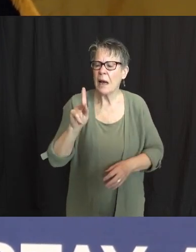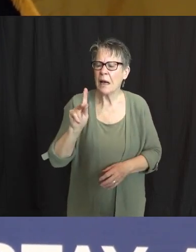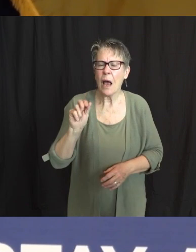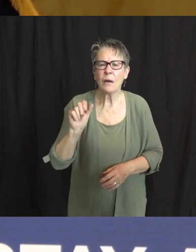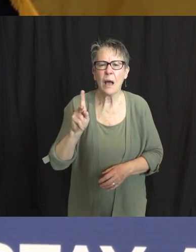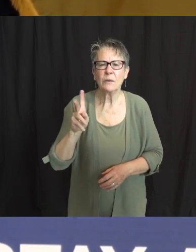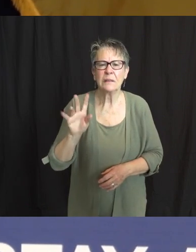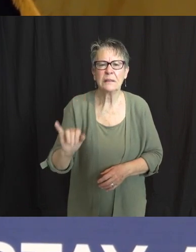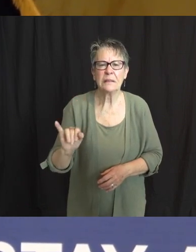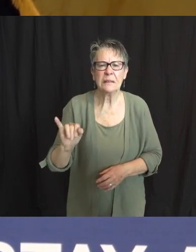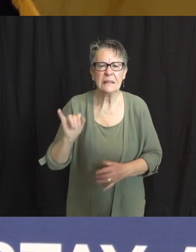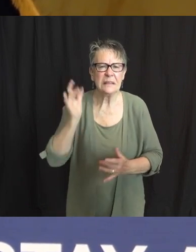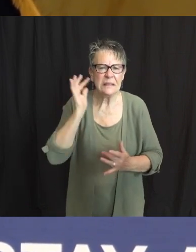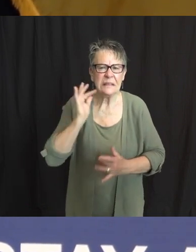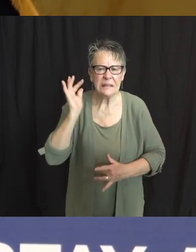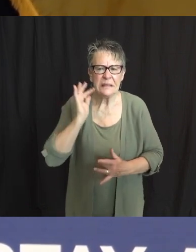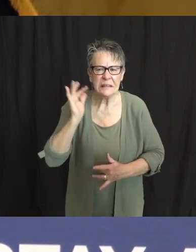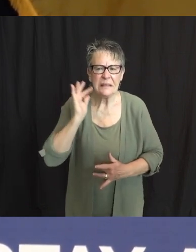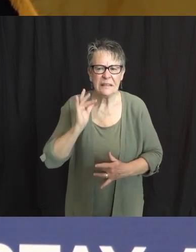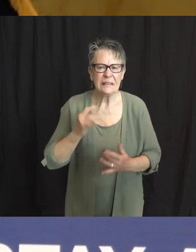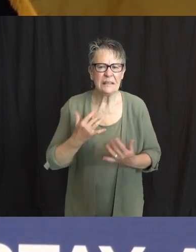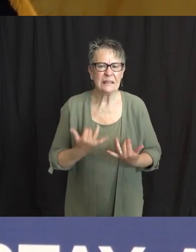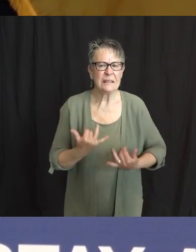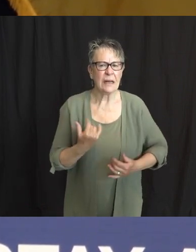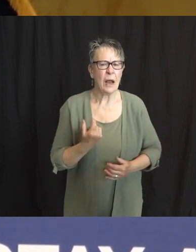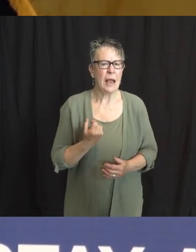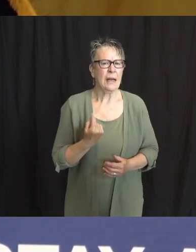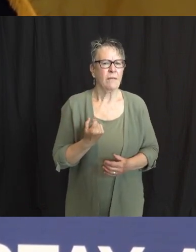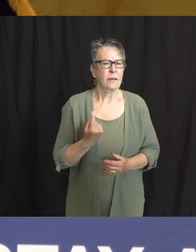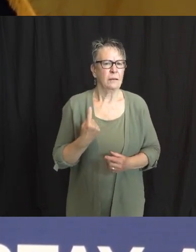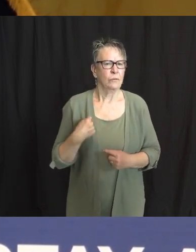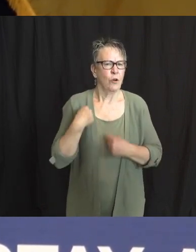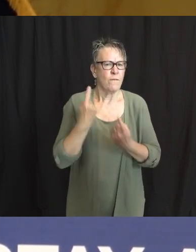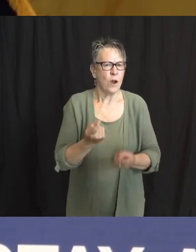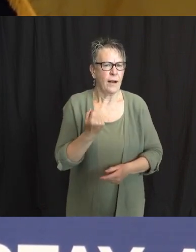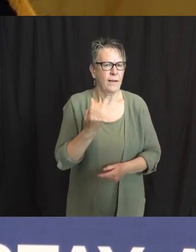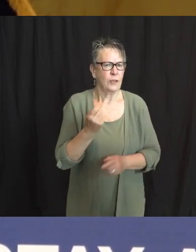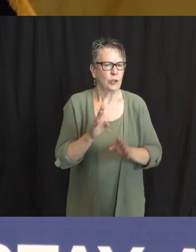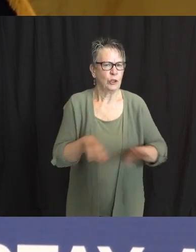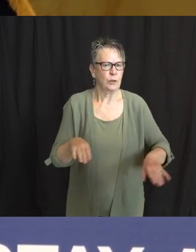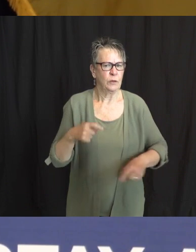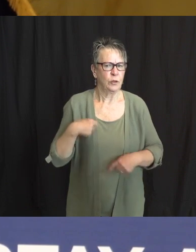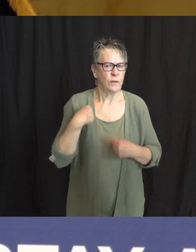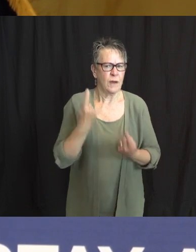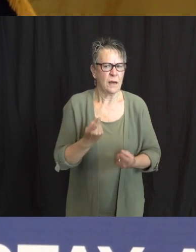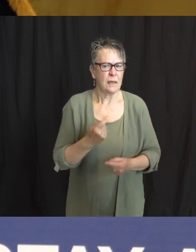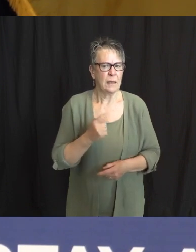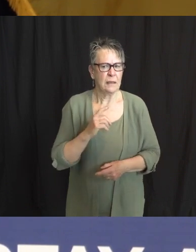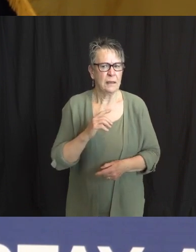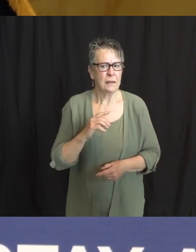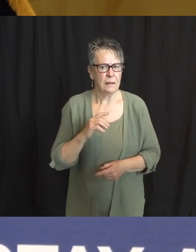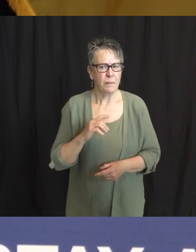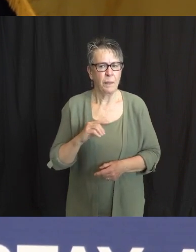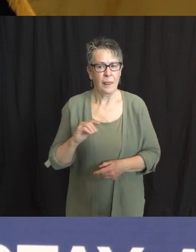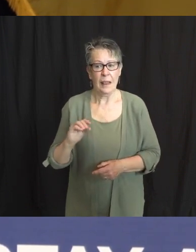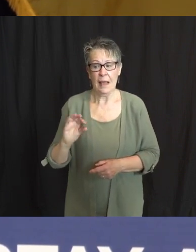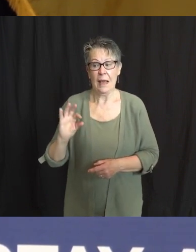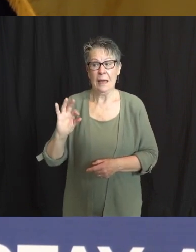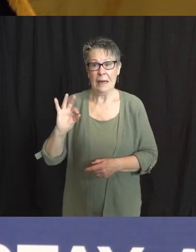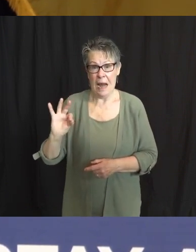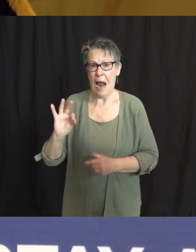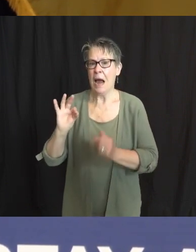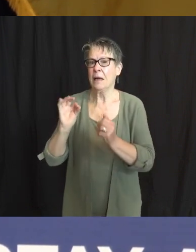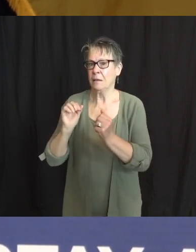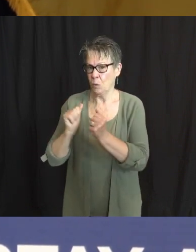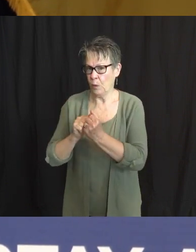syndrome. 11 cases meet the definition. 9 have reported to be positive for COVID-19.